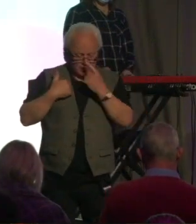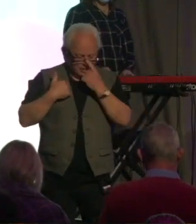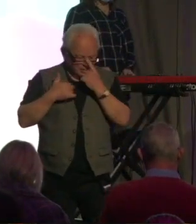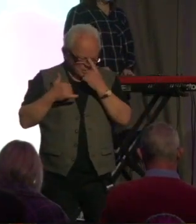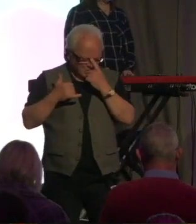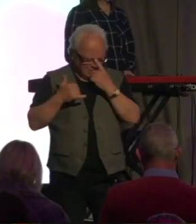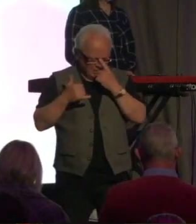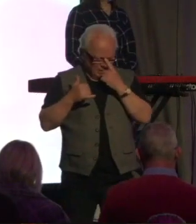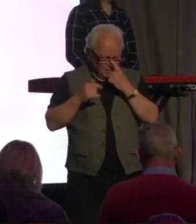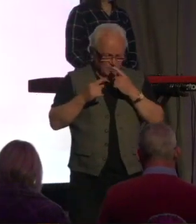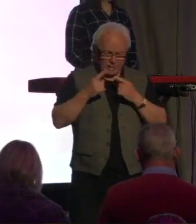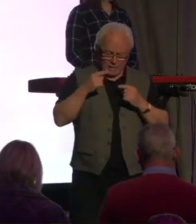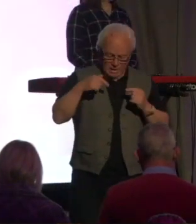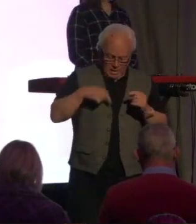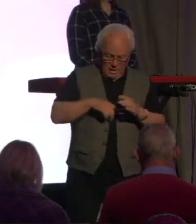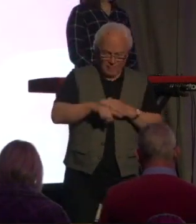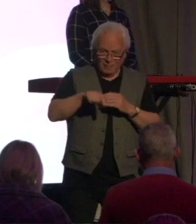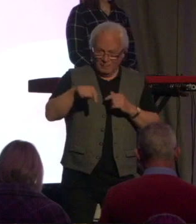In this moment,